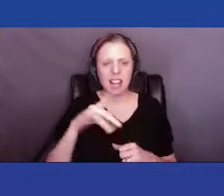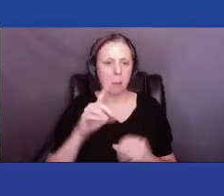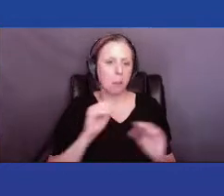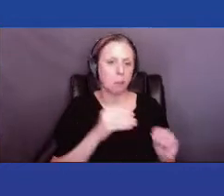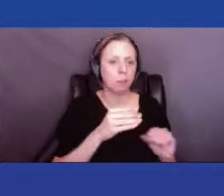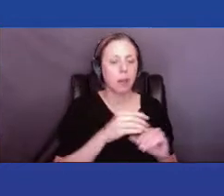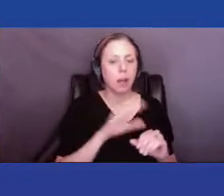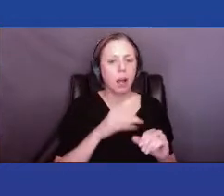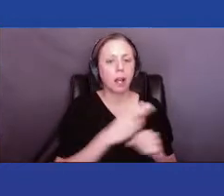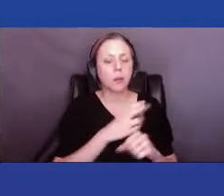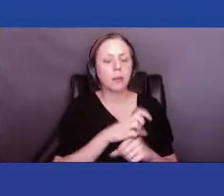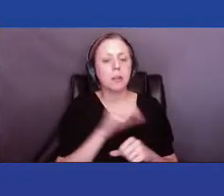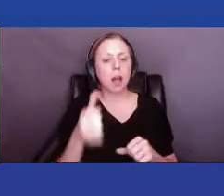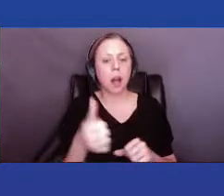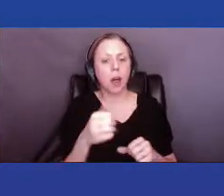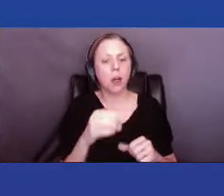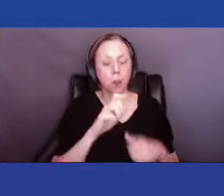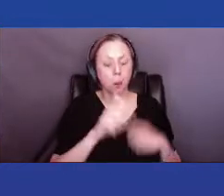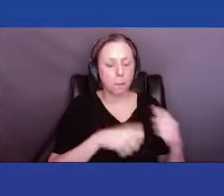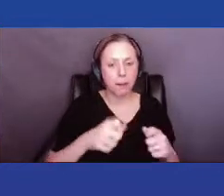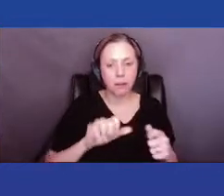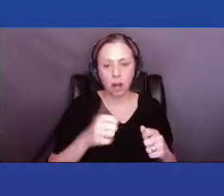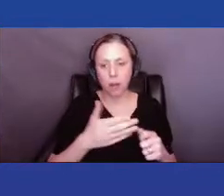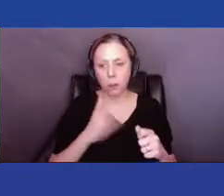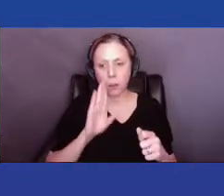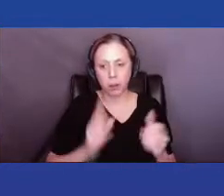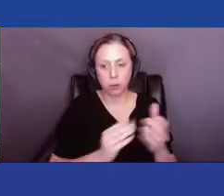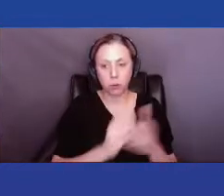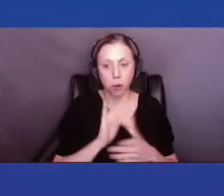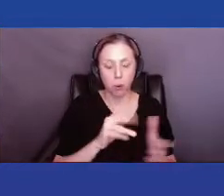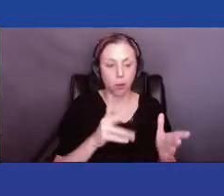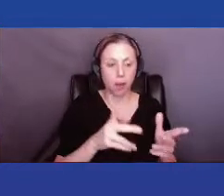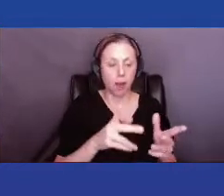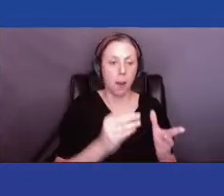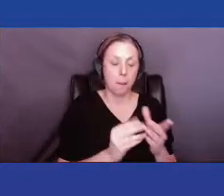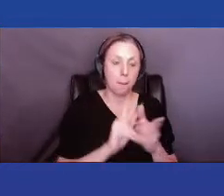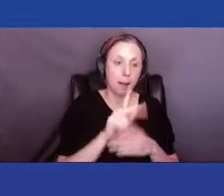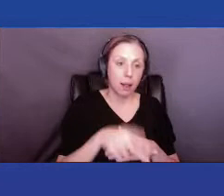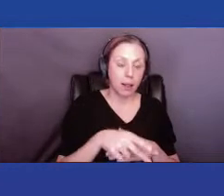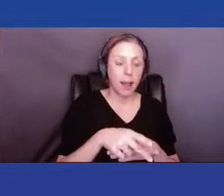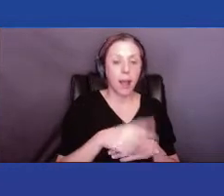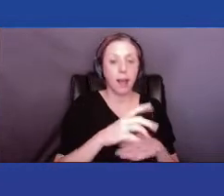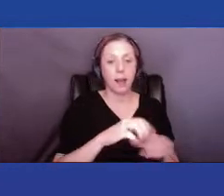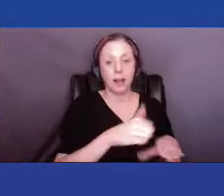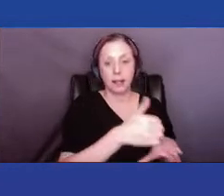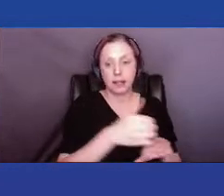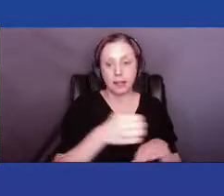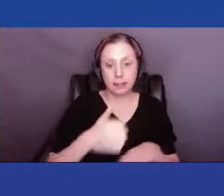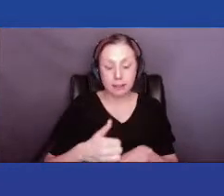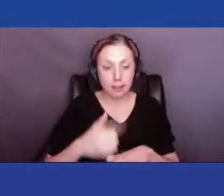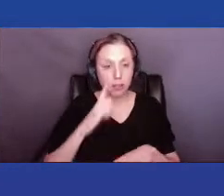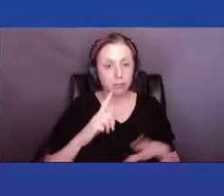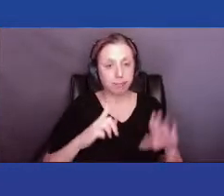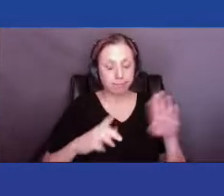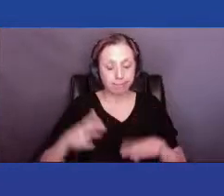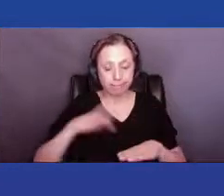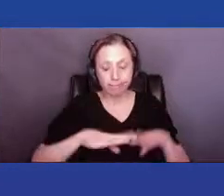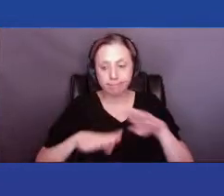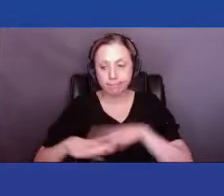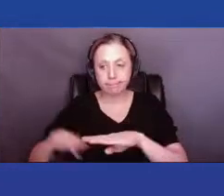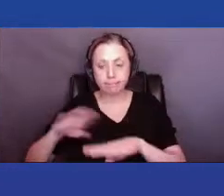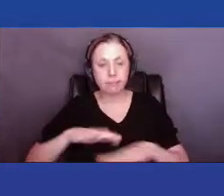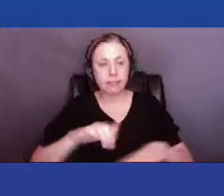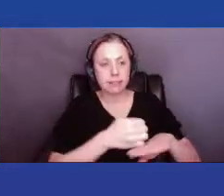bundles and other ways of propagating these plants in installations, in assemblages. This image is an installation at